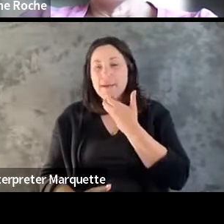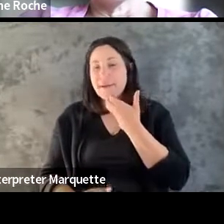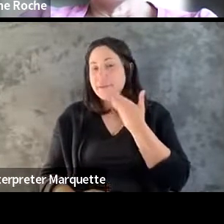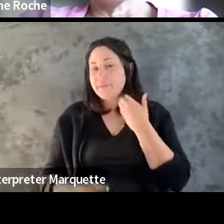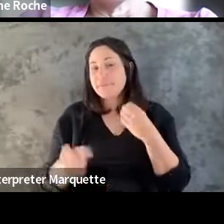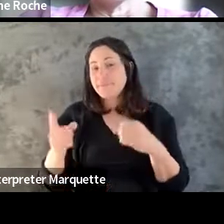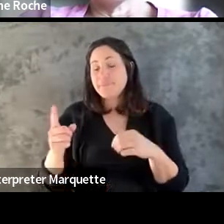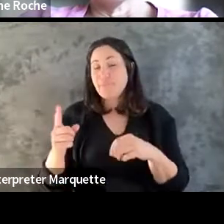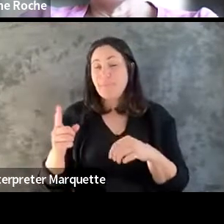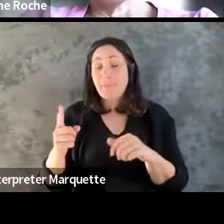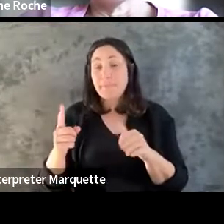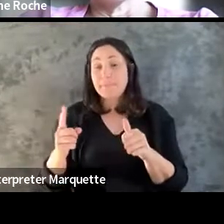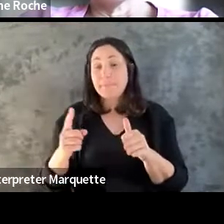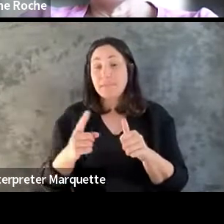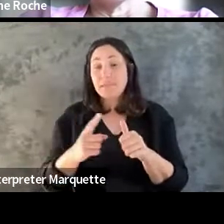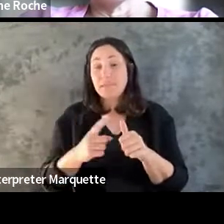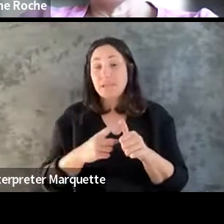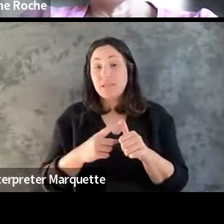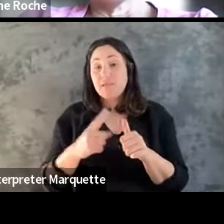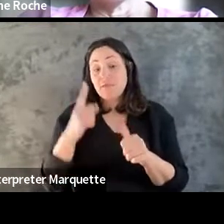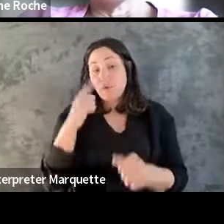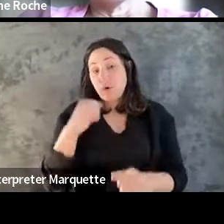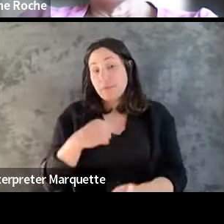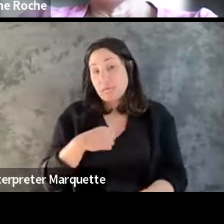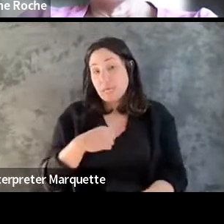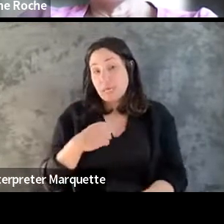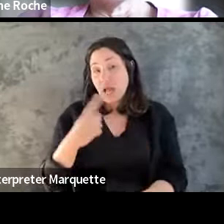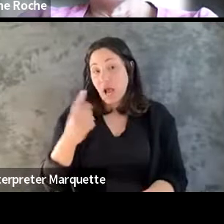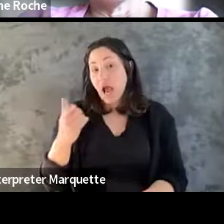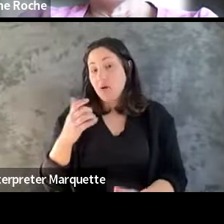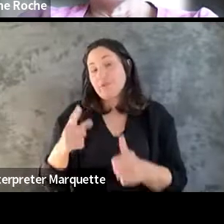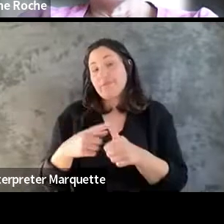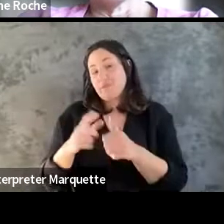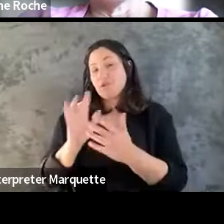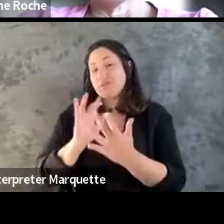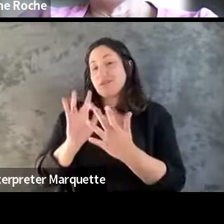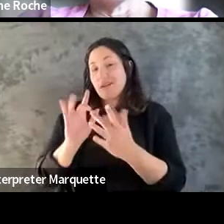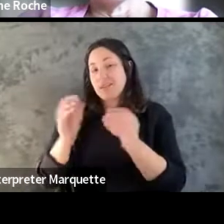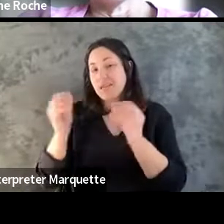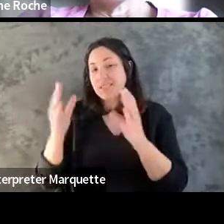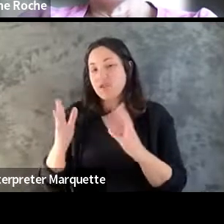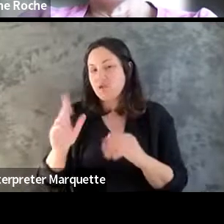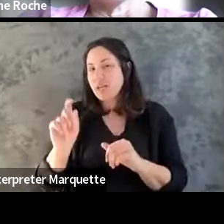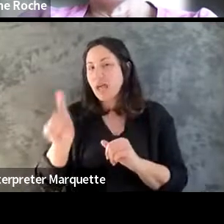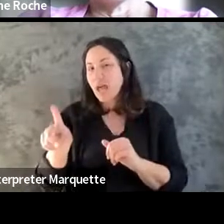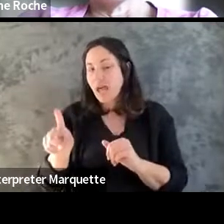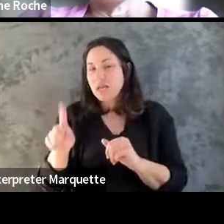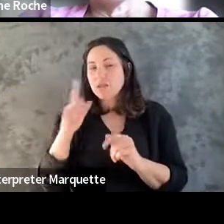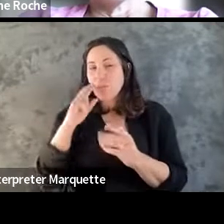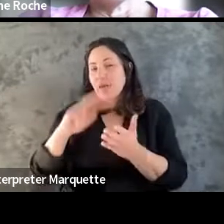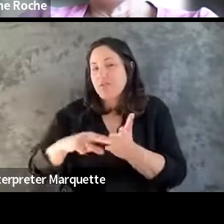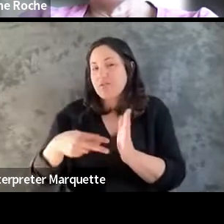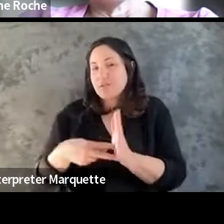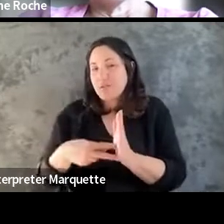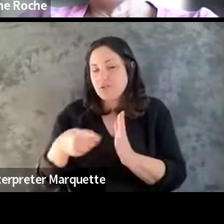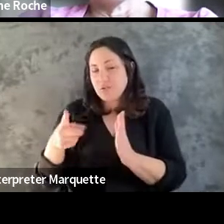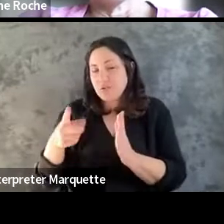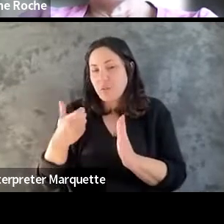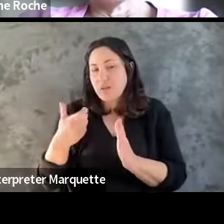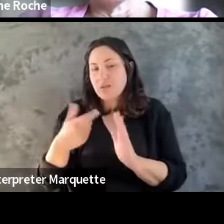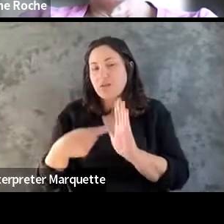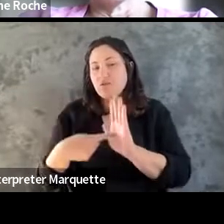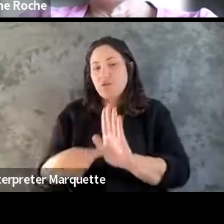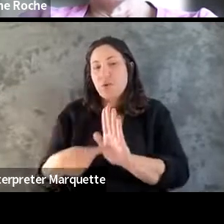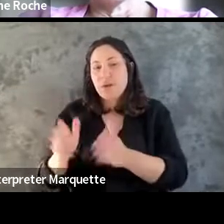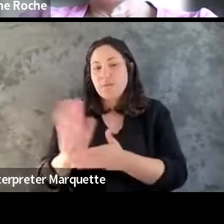head. The first, for me, if I were you, I would reach out to teachers and ask what their intention is, because there